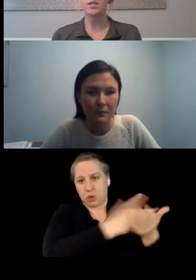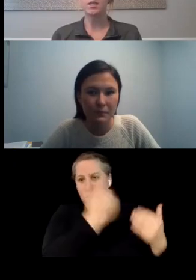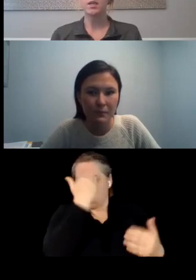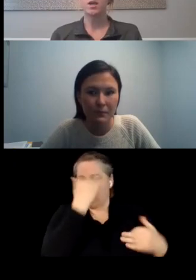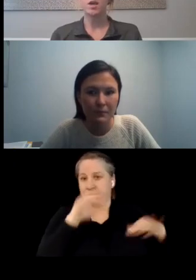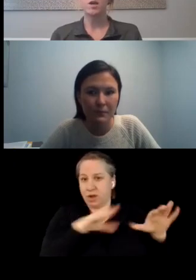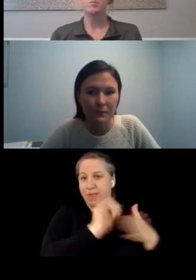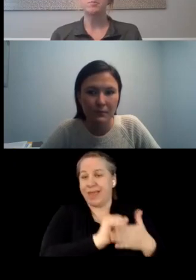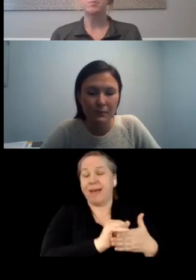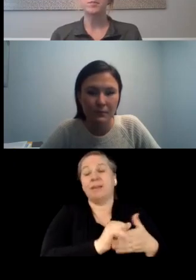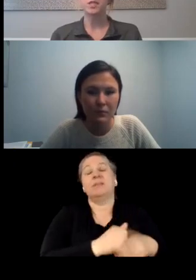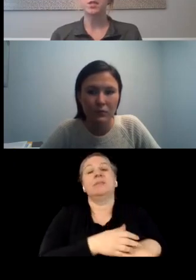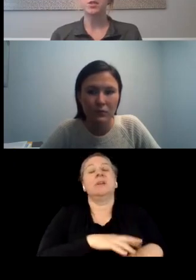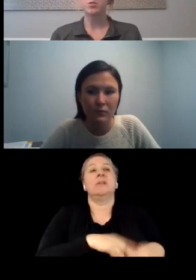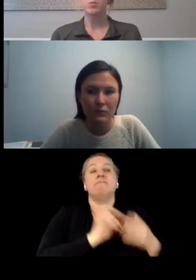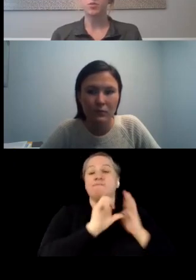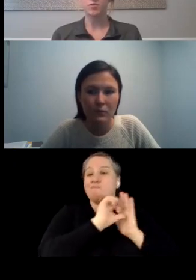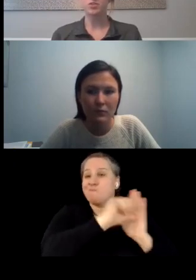highlight any